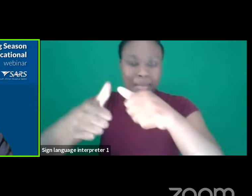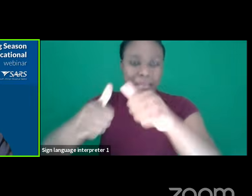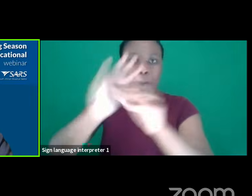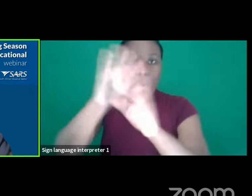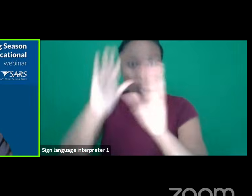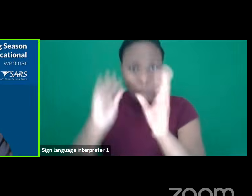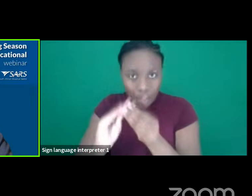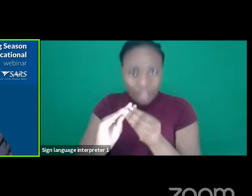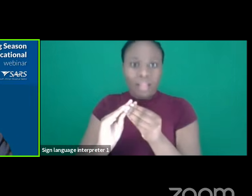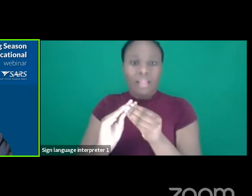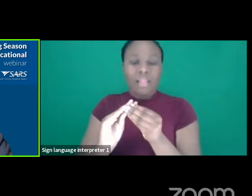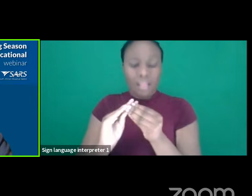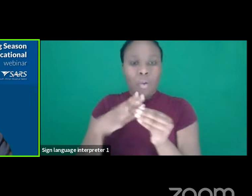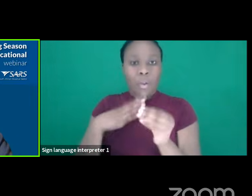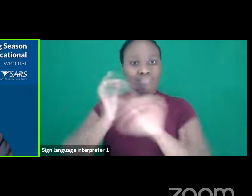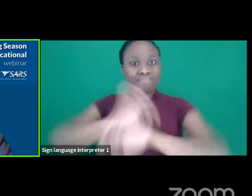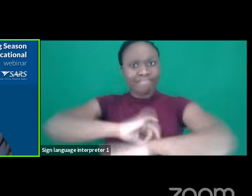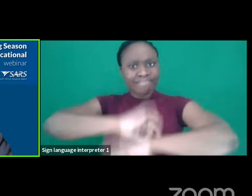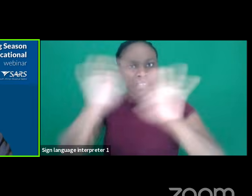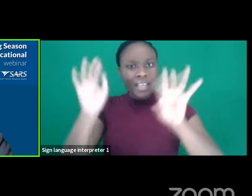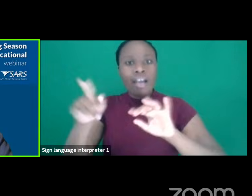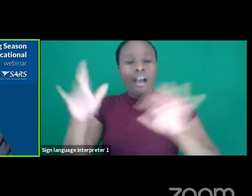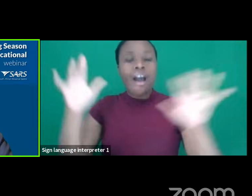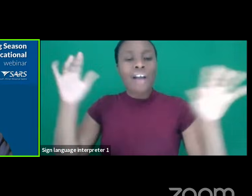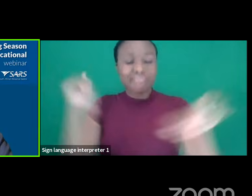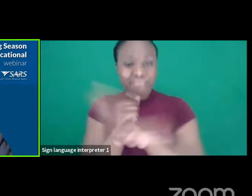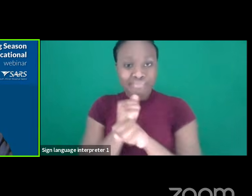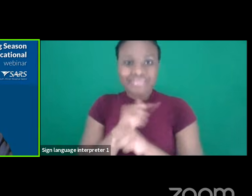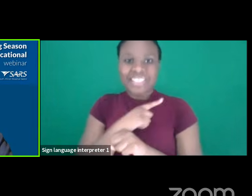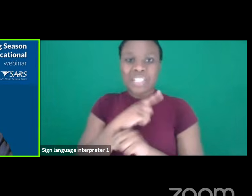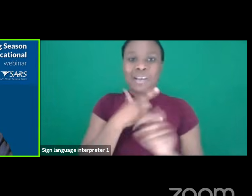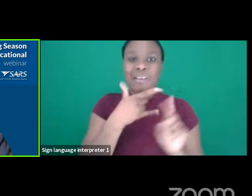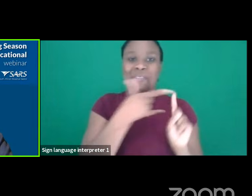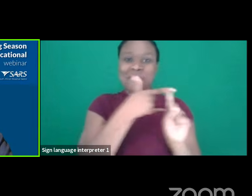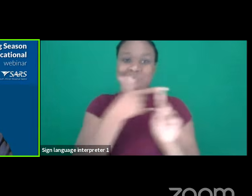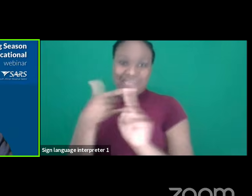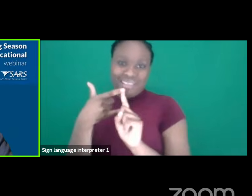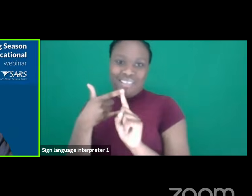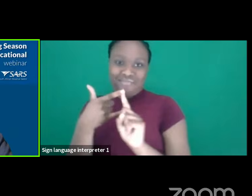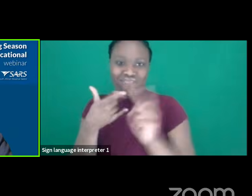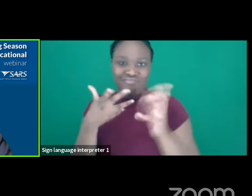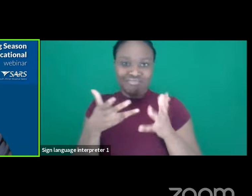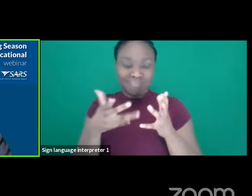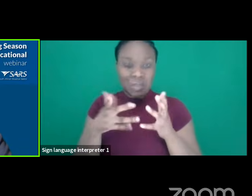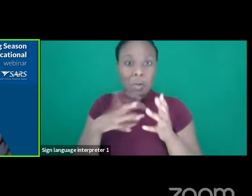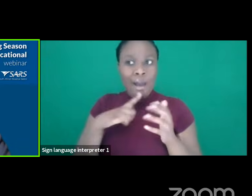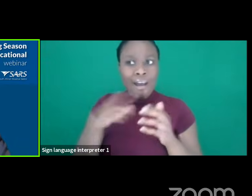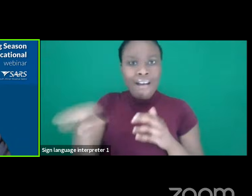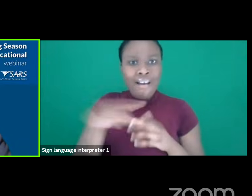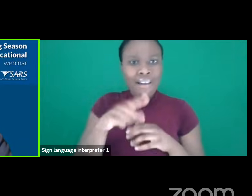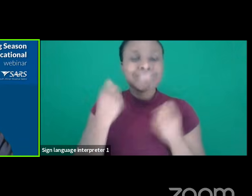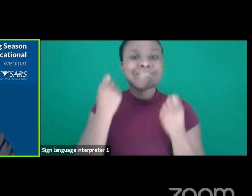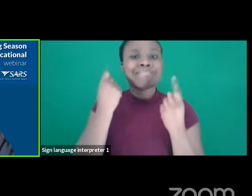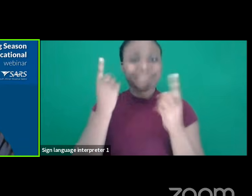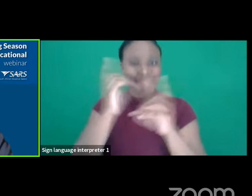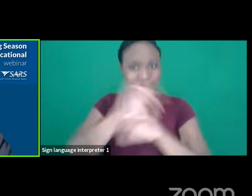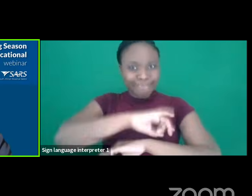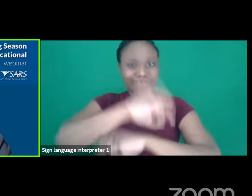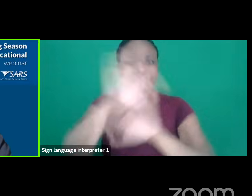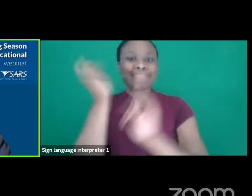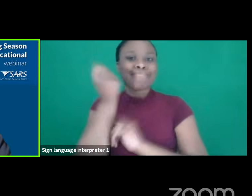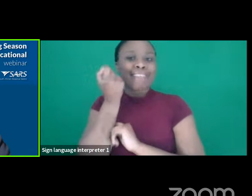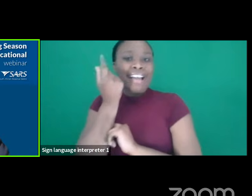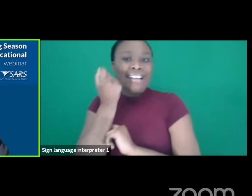one such measure that we are taking to make sure that we provide that clarity. The second objective speaks